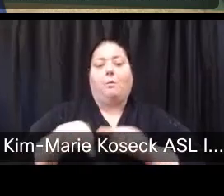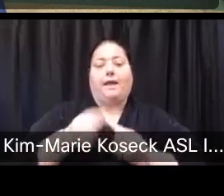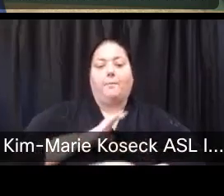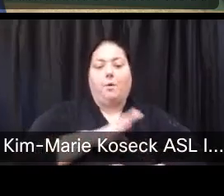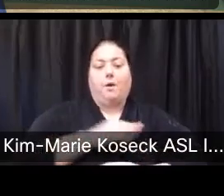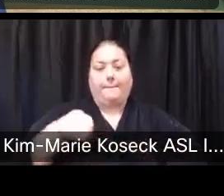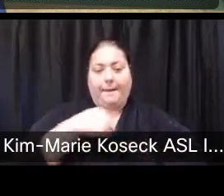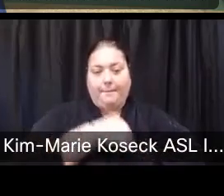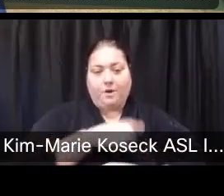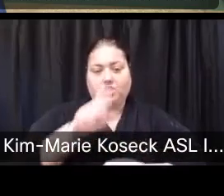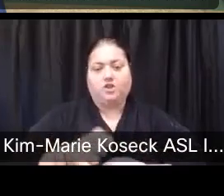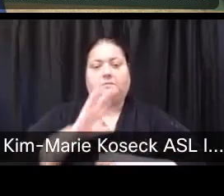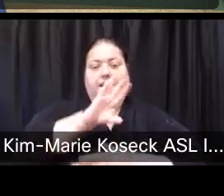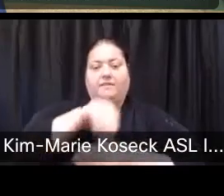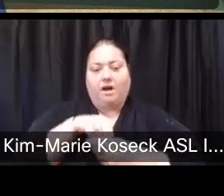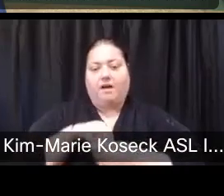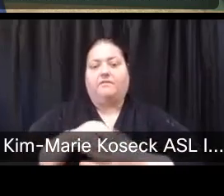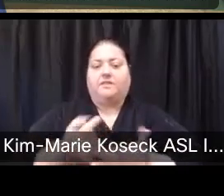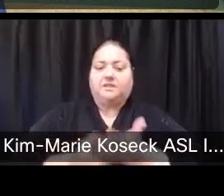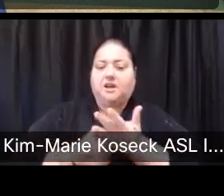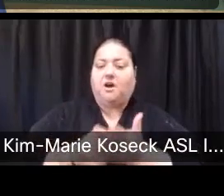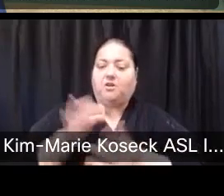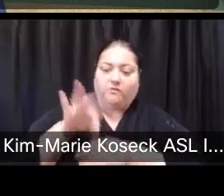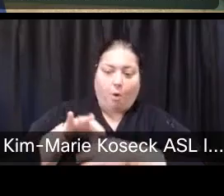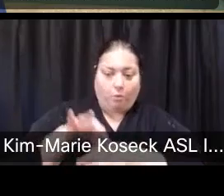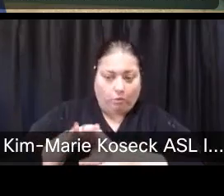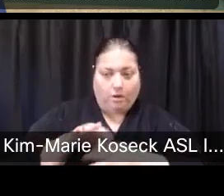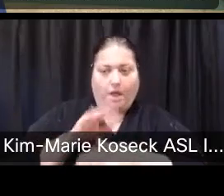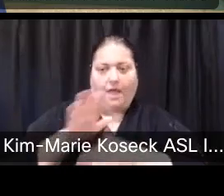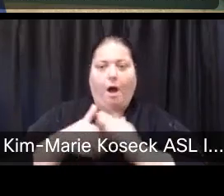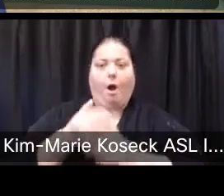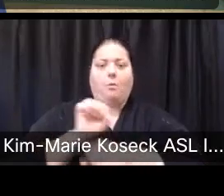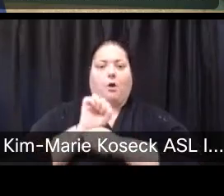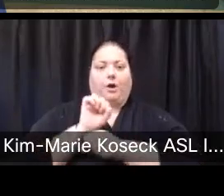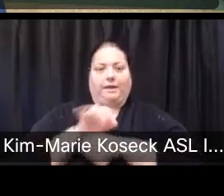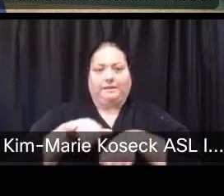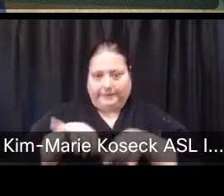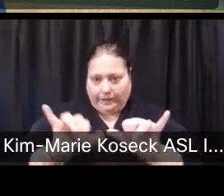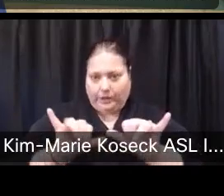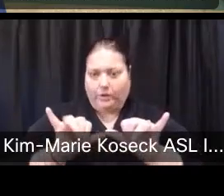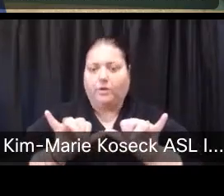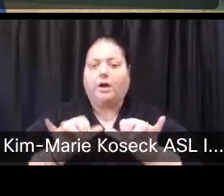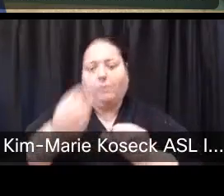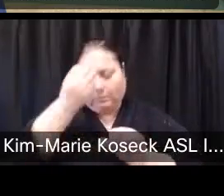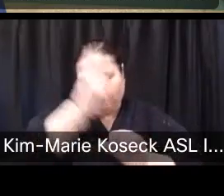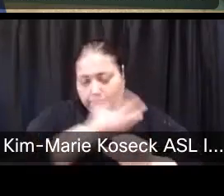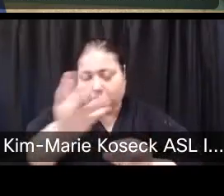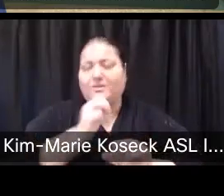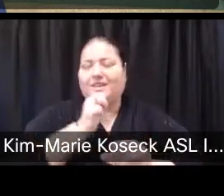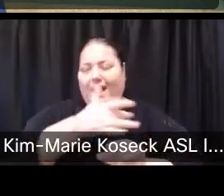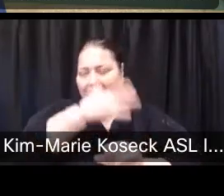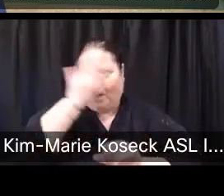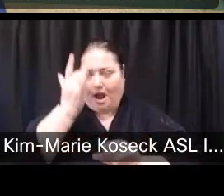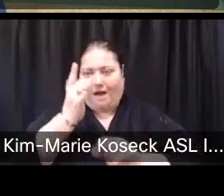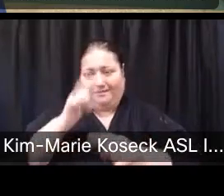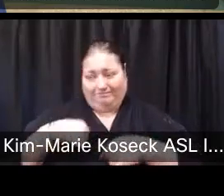not be involved in a discussion or vote, amongst other things. We're still working on them. I just wanted to give an update that we haven't forgot about it since the last